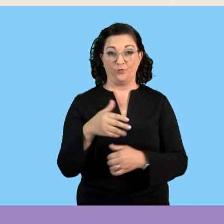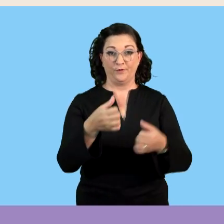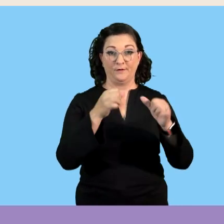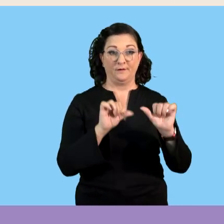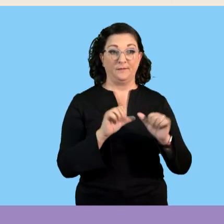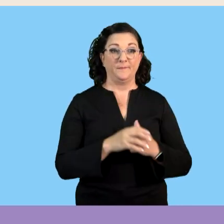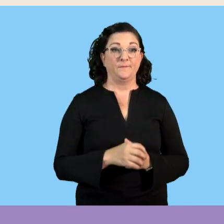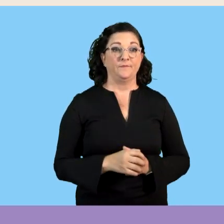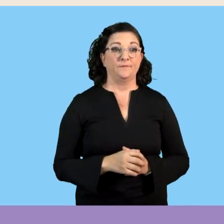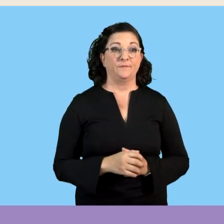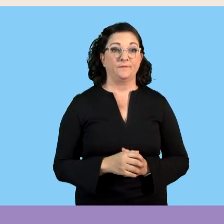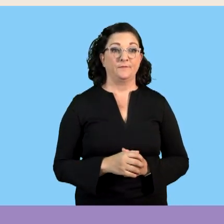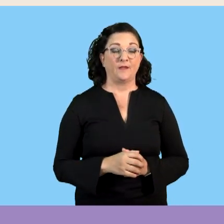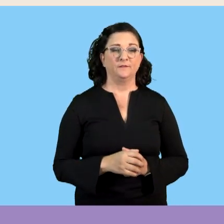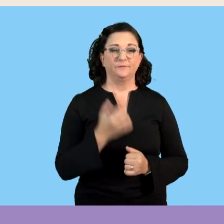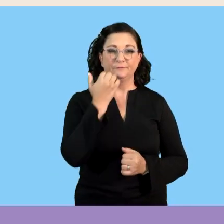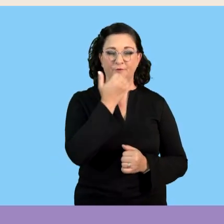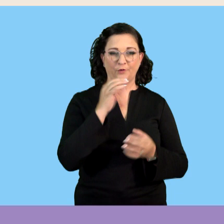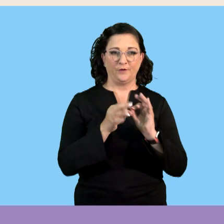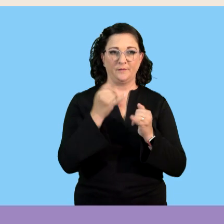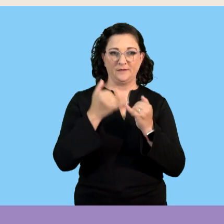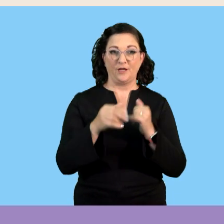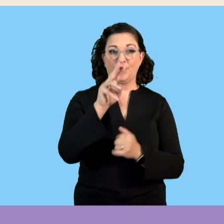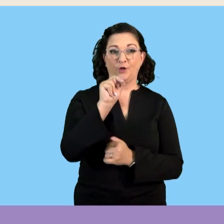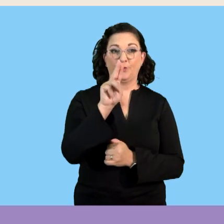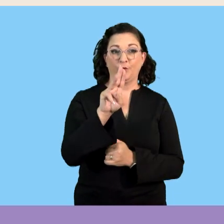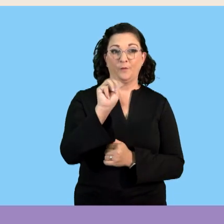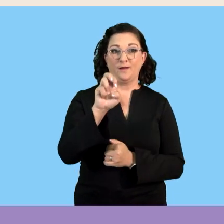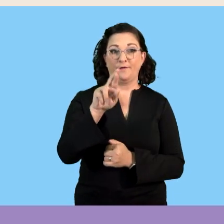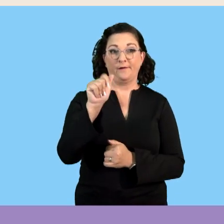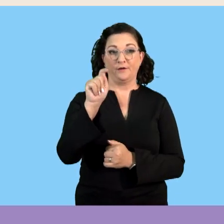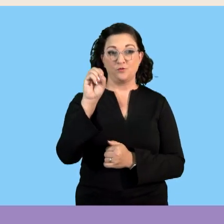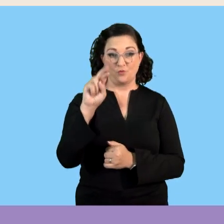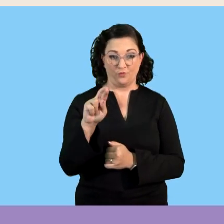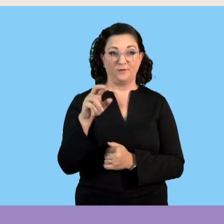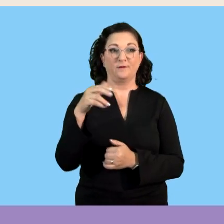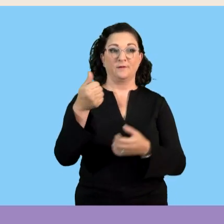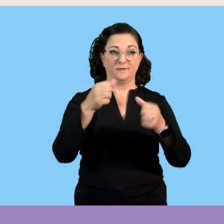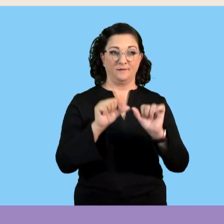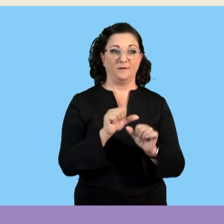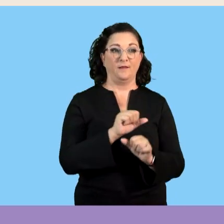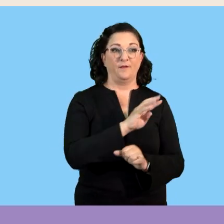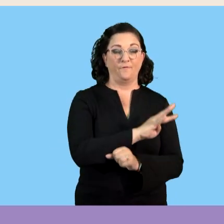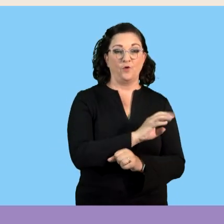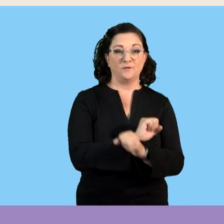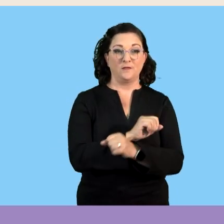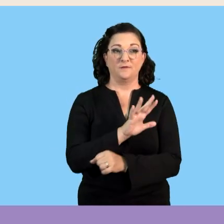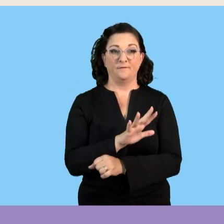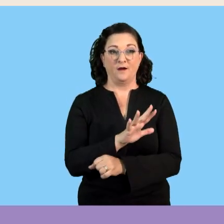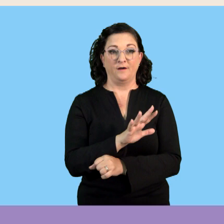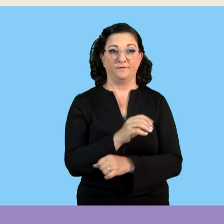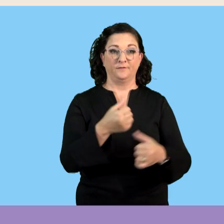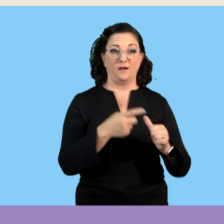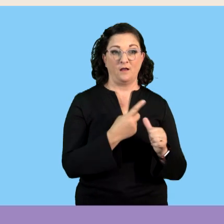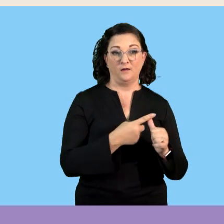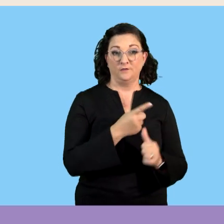denominators together, so we're going to get 4 times 5, which gives you 20. And your answer there would